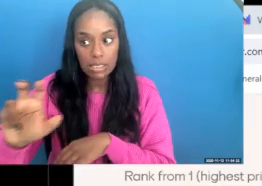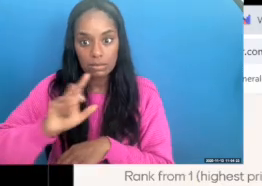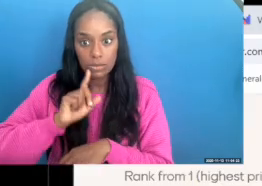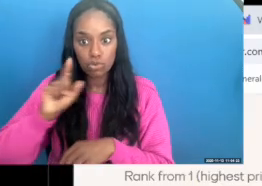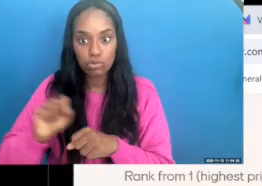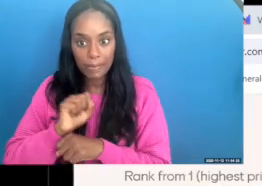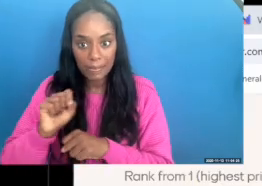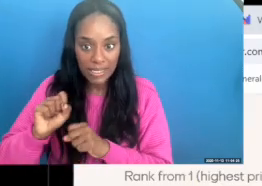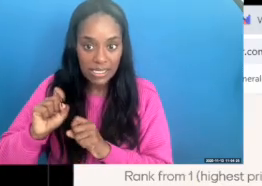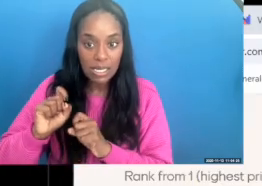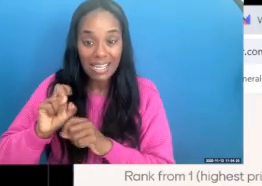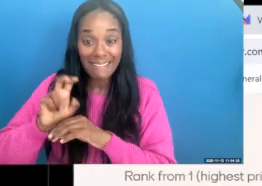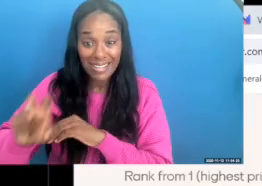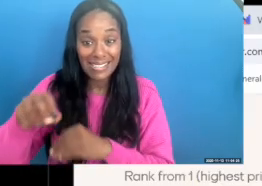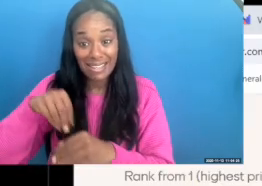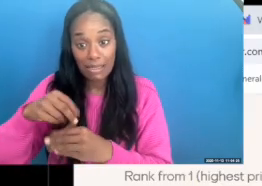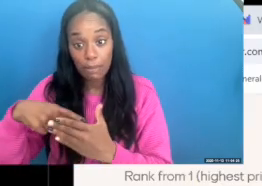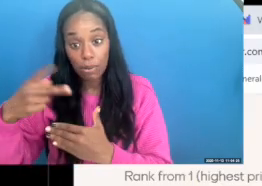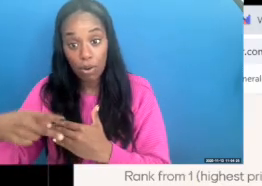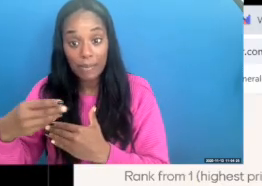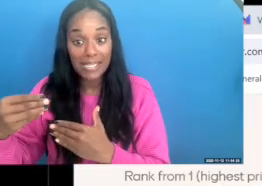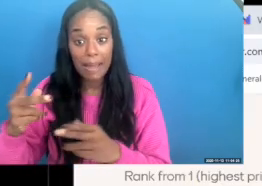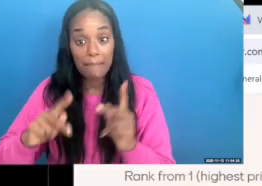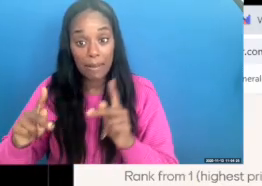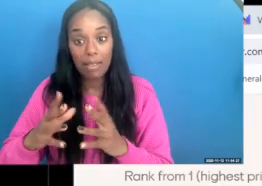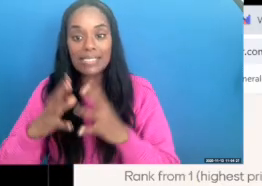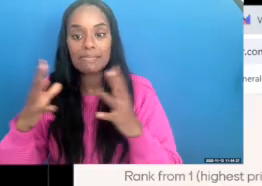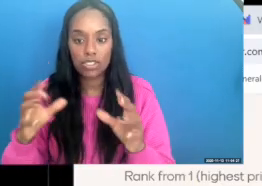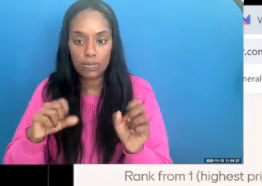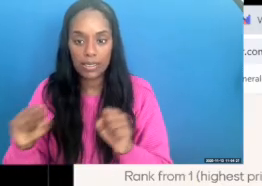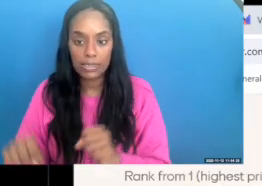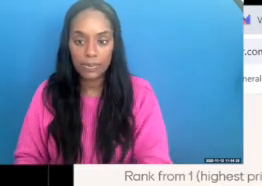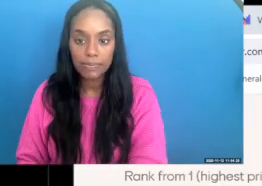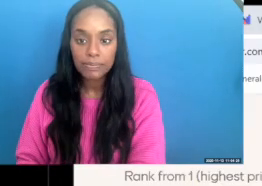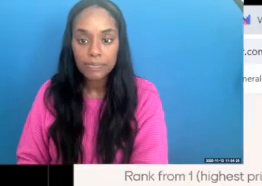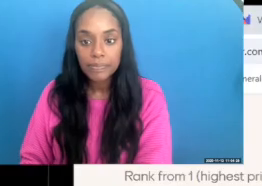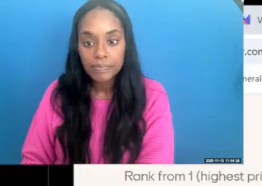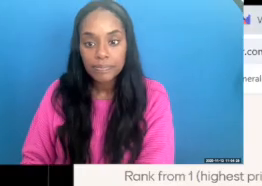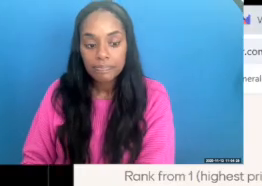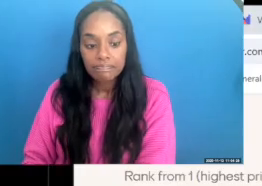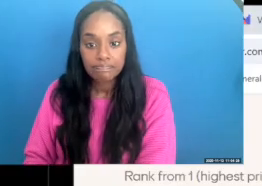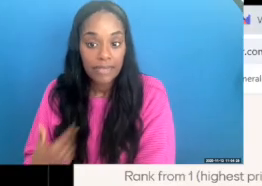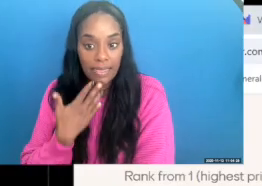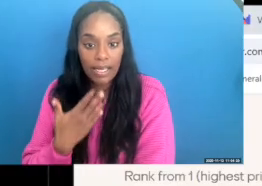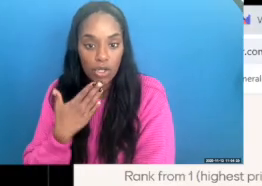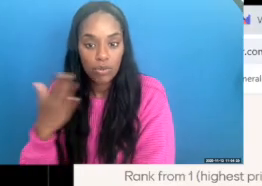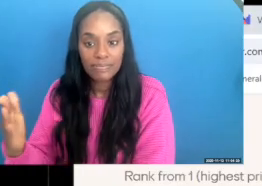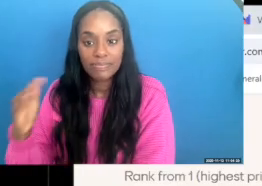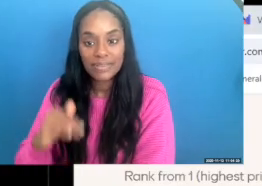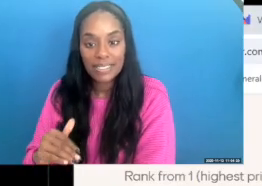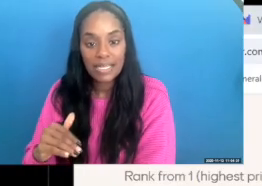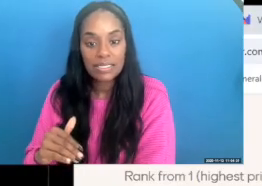we're investing in the programs is really going to the programs and really going to the individuals as much as